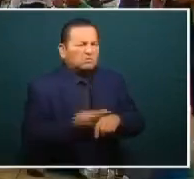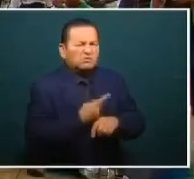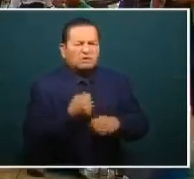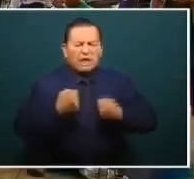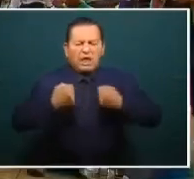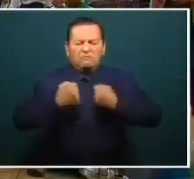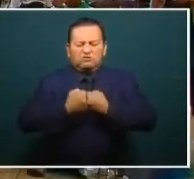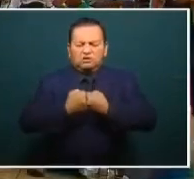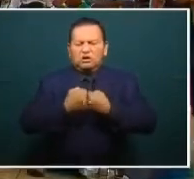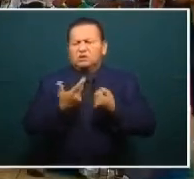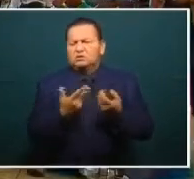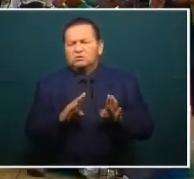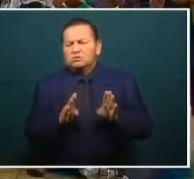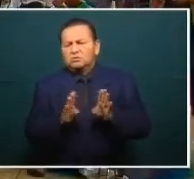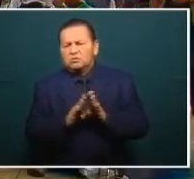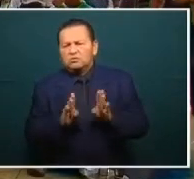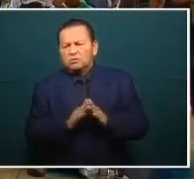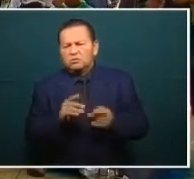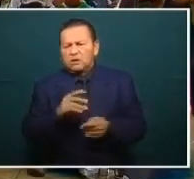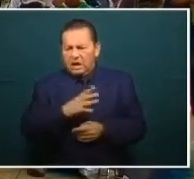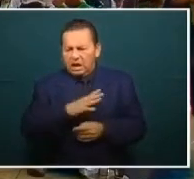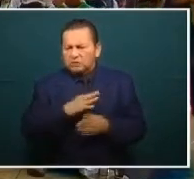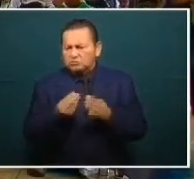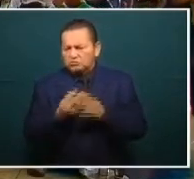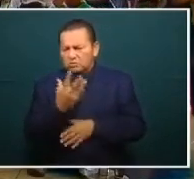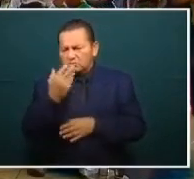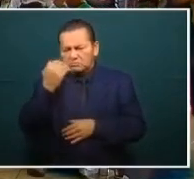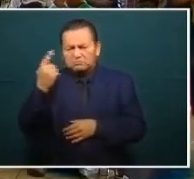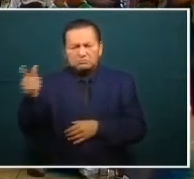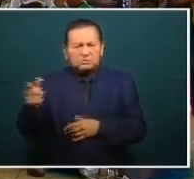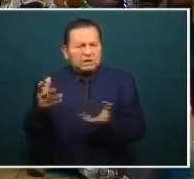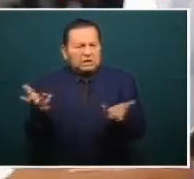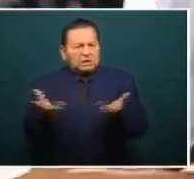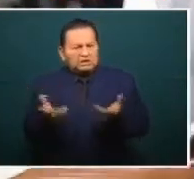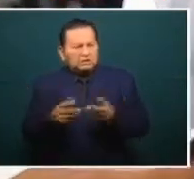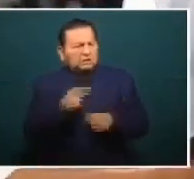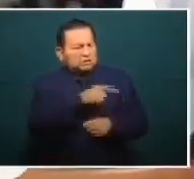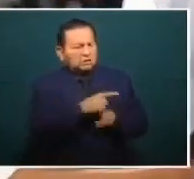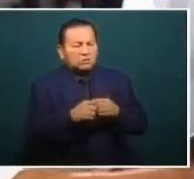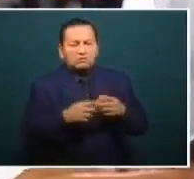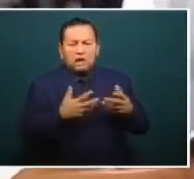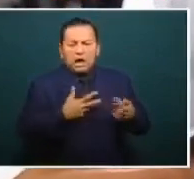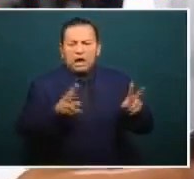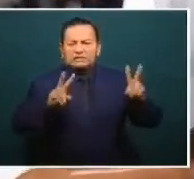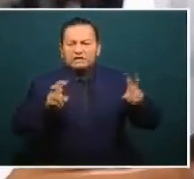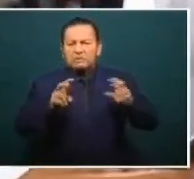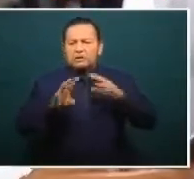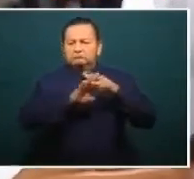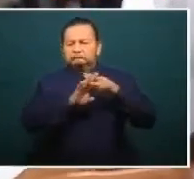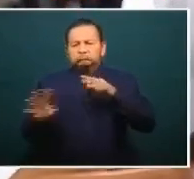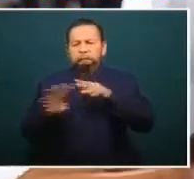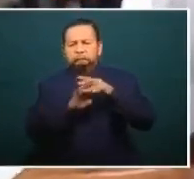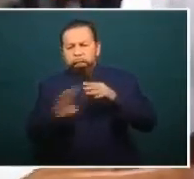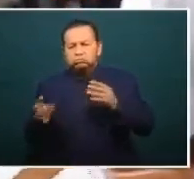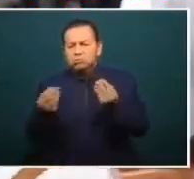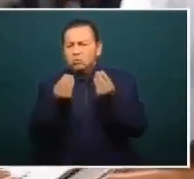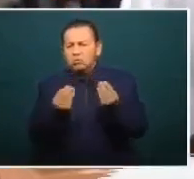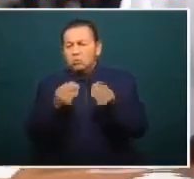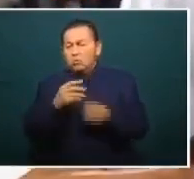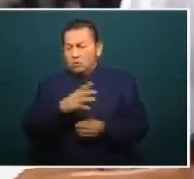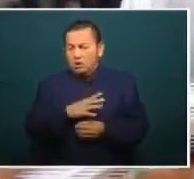So basically he's asking if there's things, what are they doing about the migration from the south? And is there any